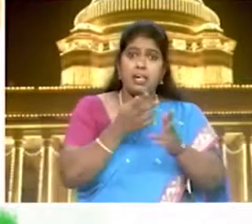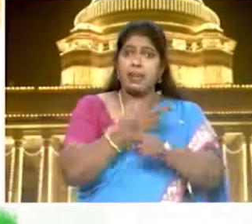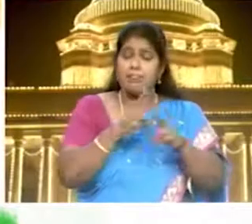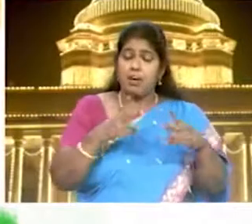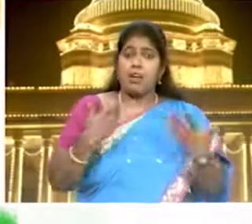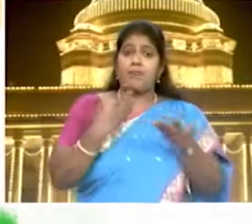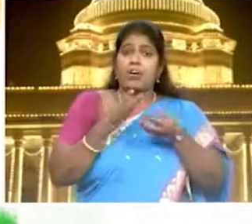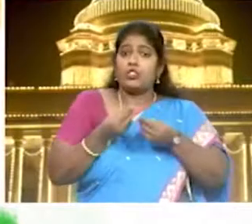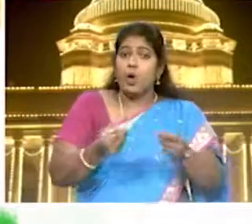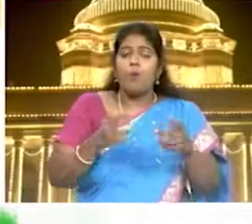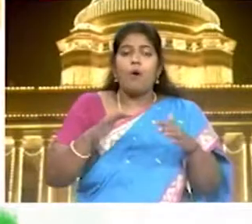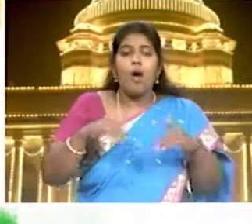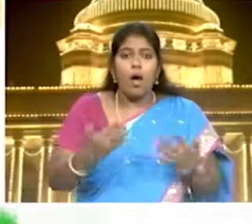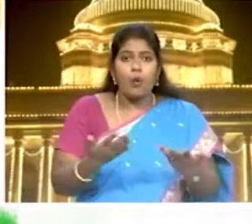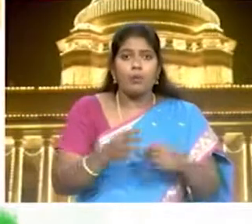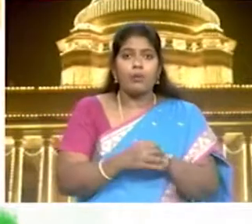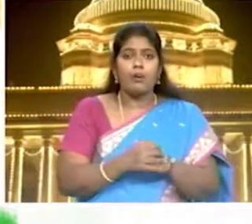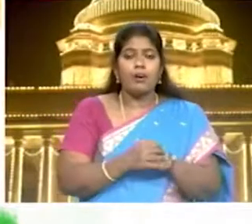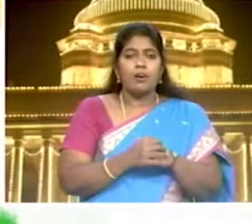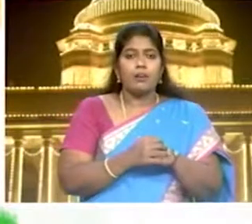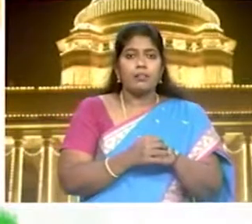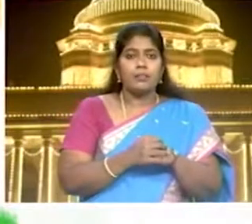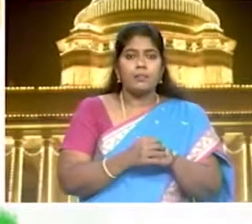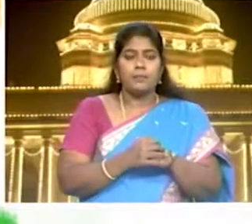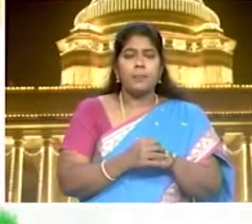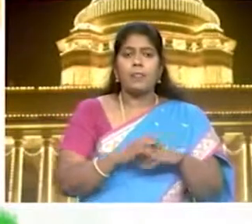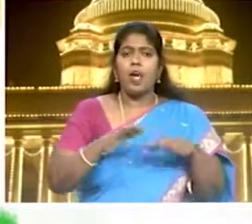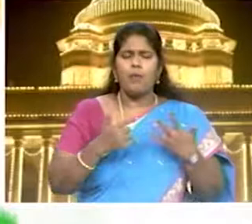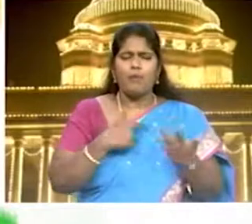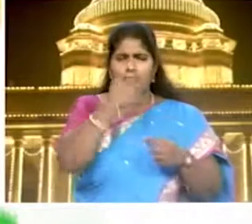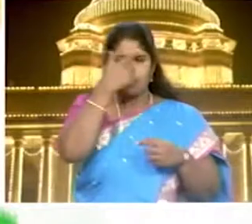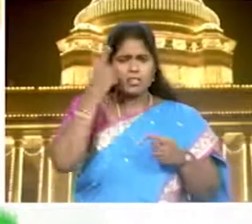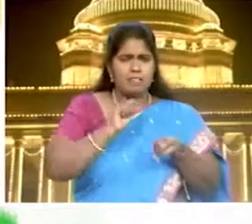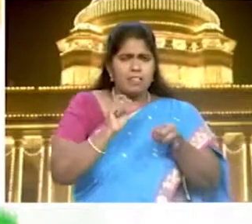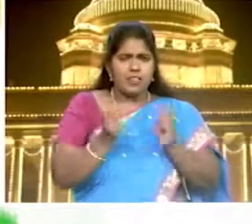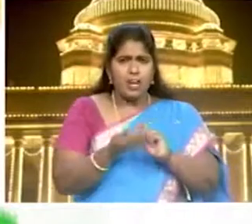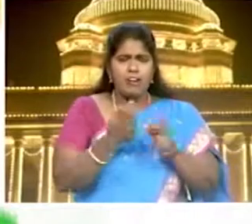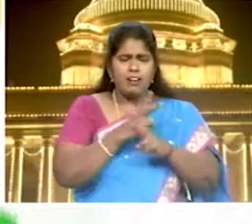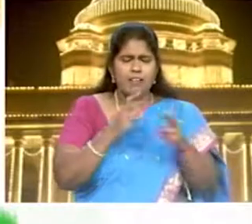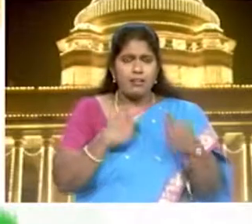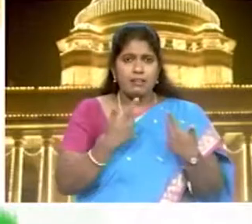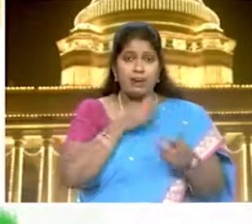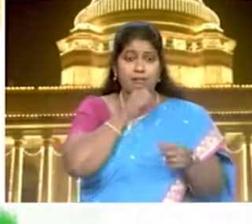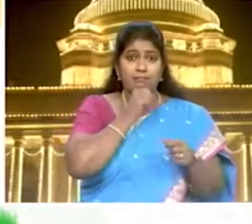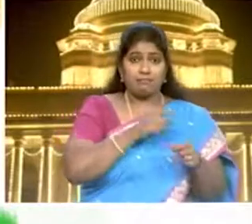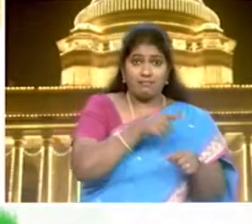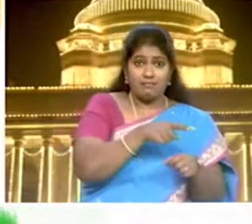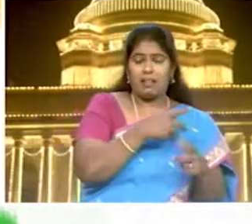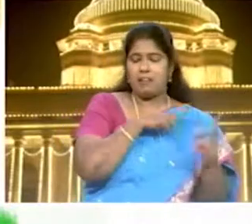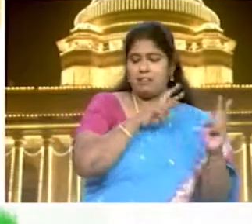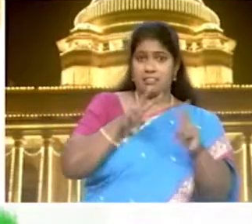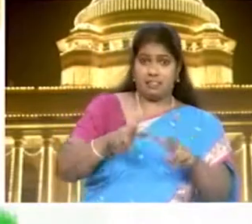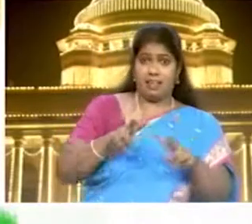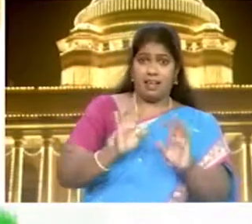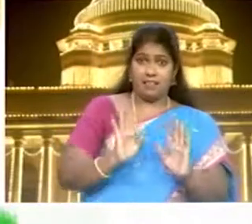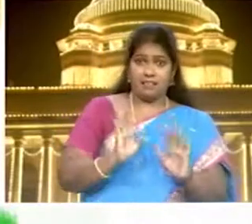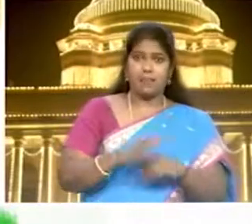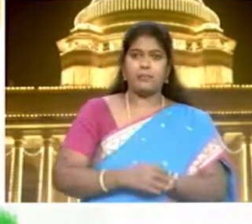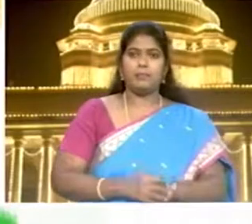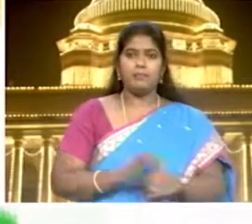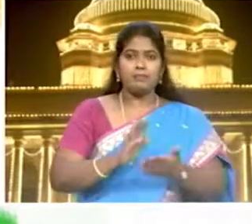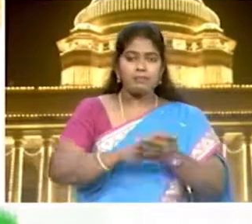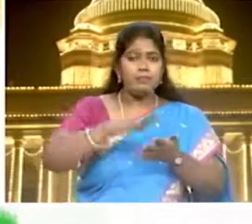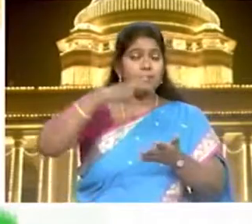how we have taken charge of our destiny. The lessons learned in the process will prove